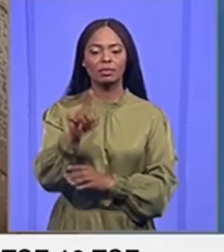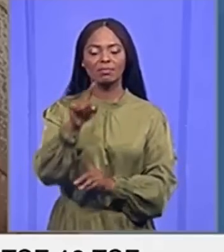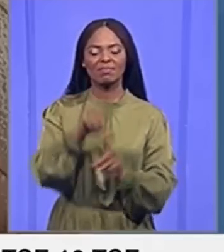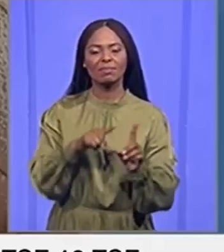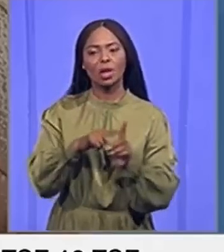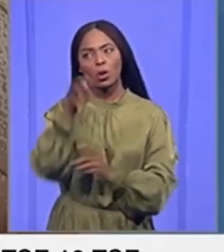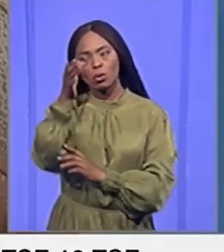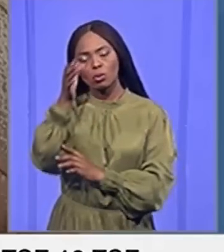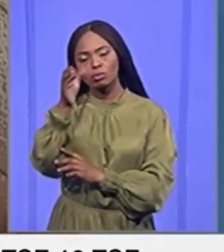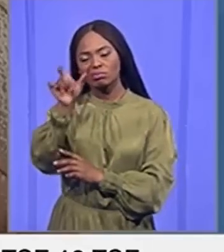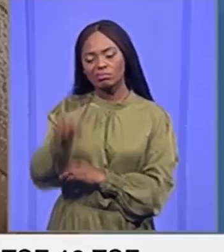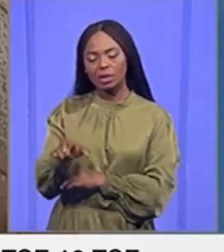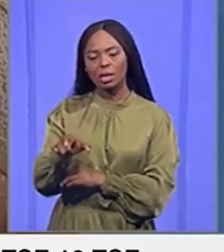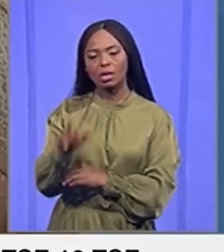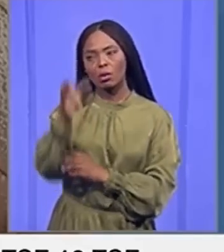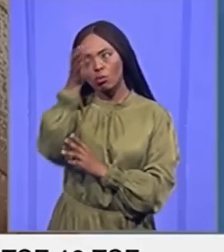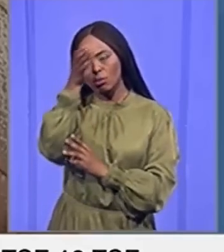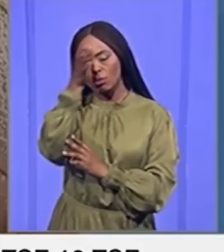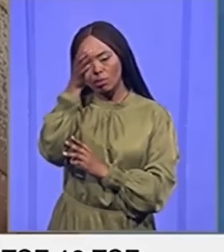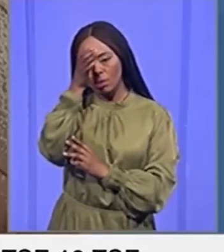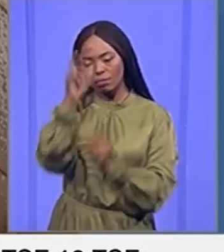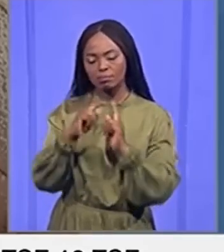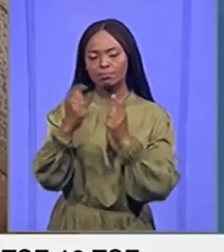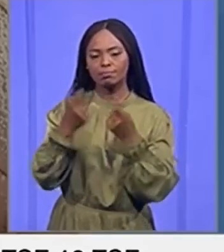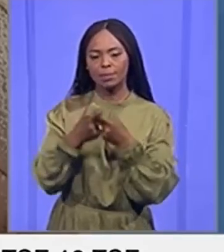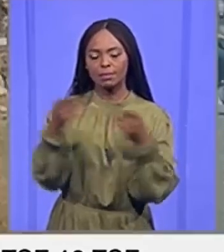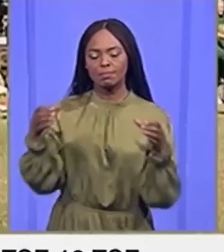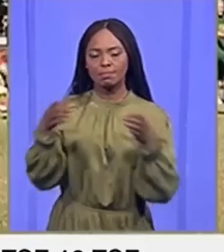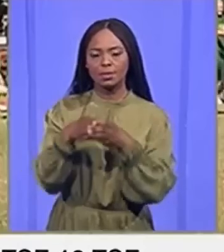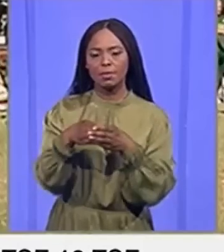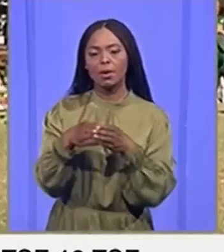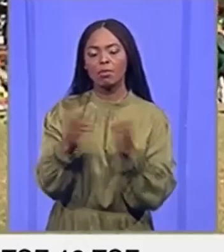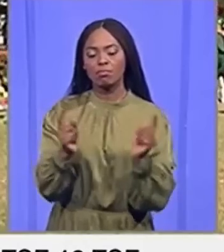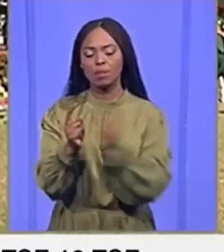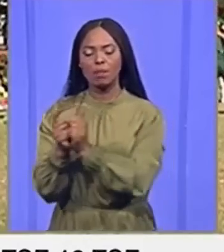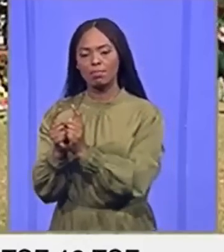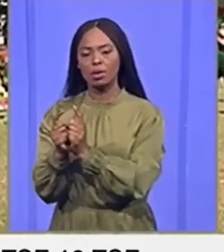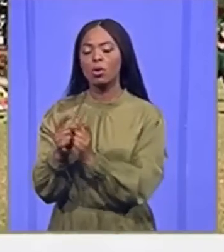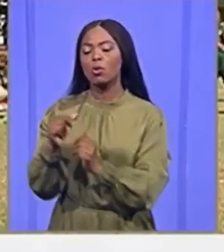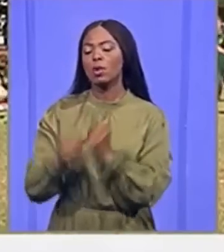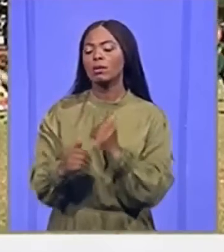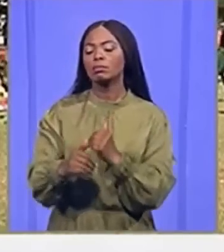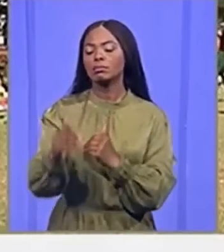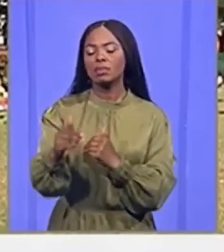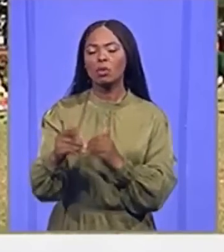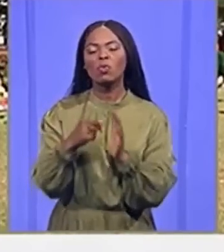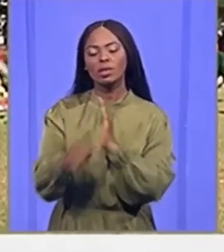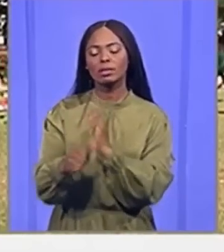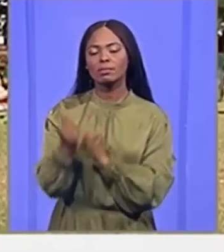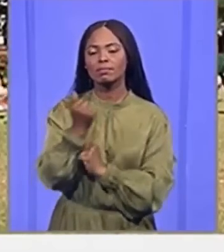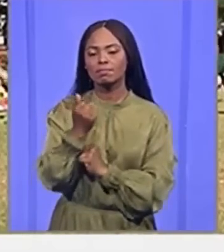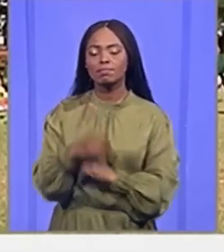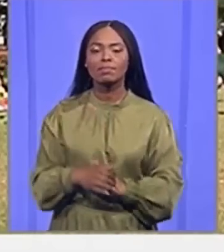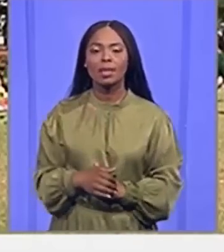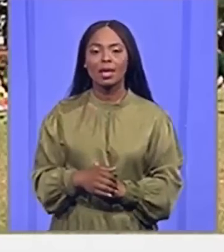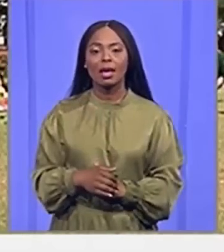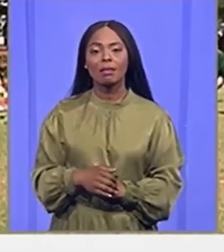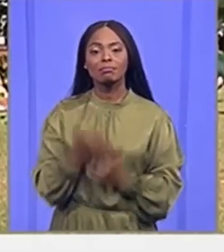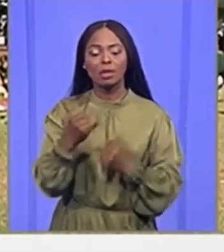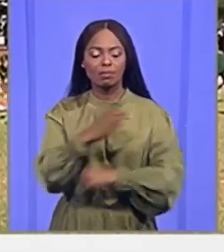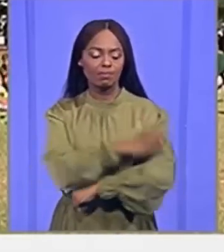Plama o tlo ba le sehlopha sena ka seqo dibekeng tse tlang. Ha re fetela papading ya rugby ka ha mokaptene wa sehlopha